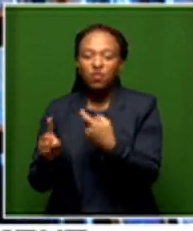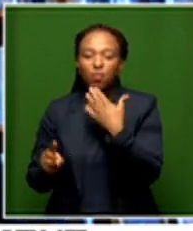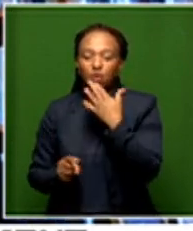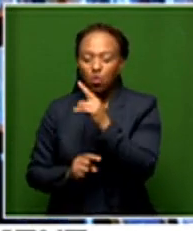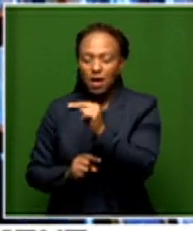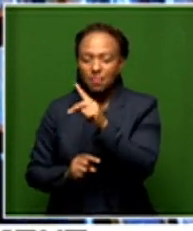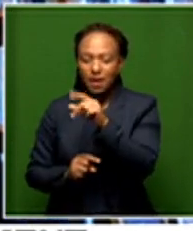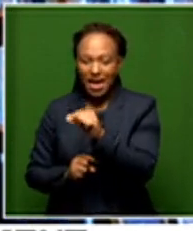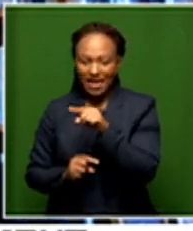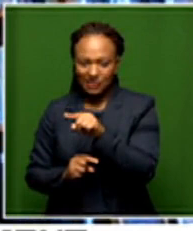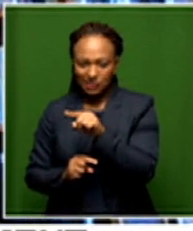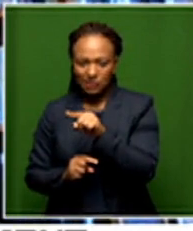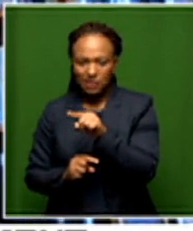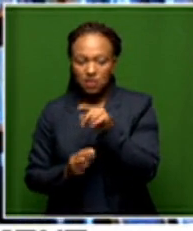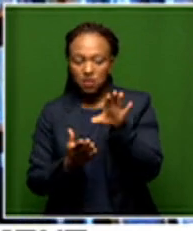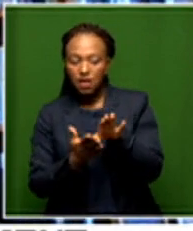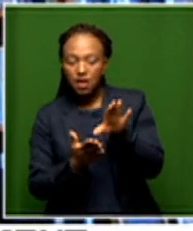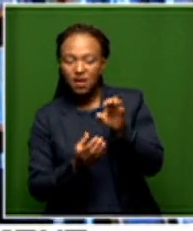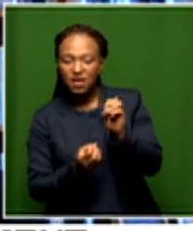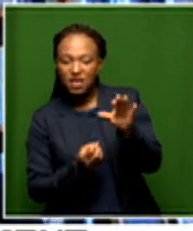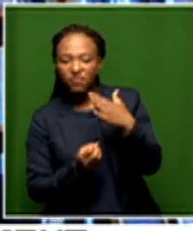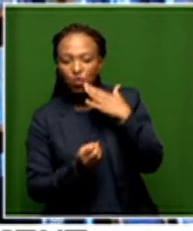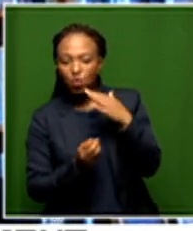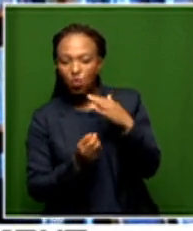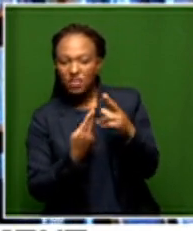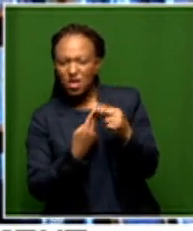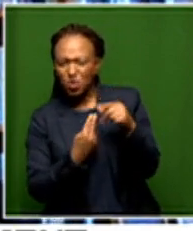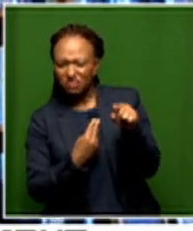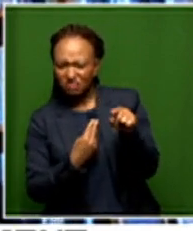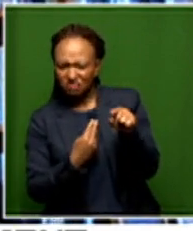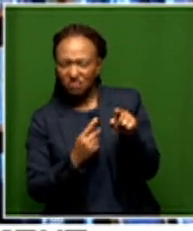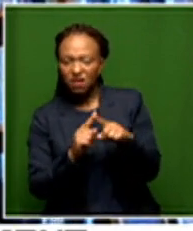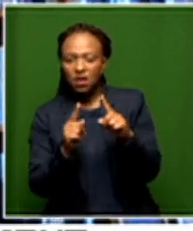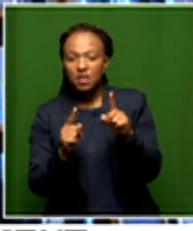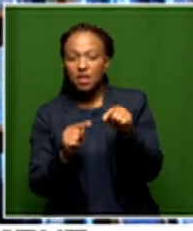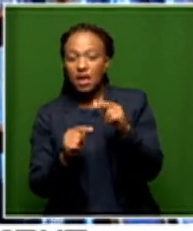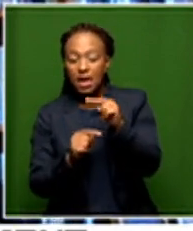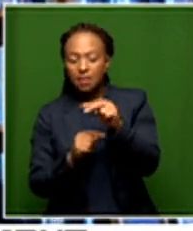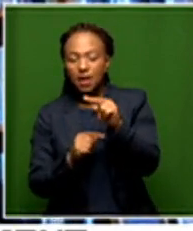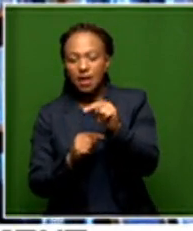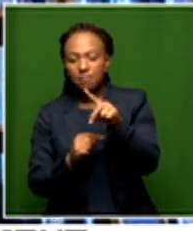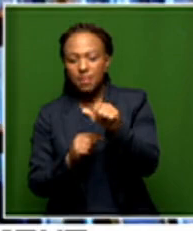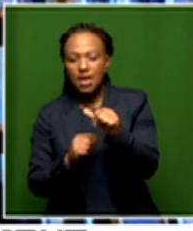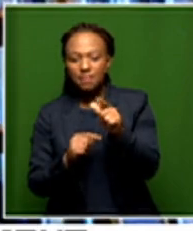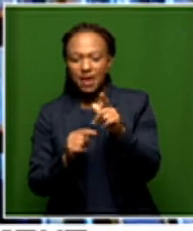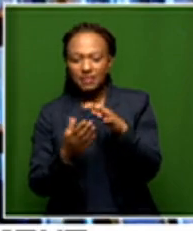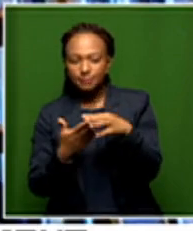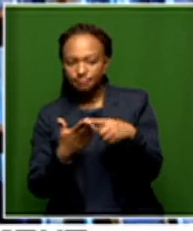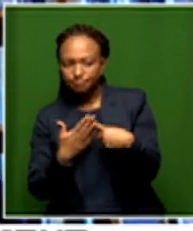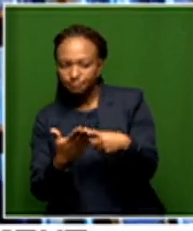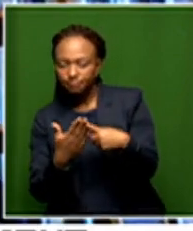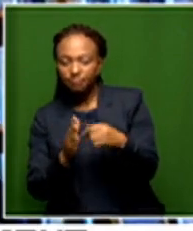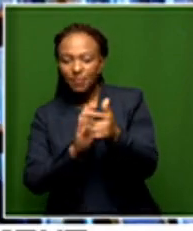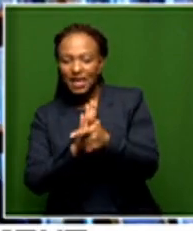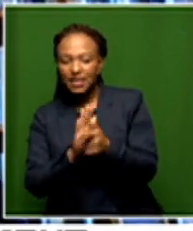making a constructive contribution to the debate on how the legislation should be changed, where